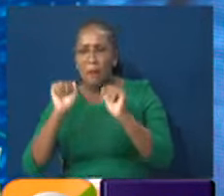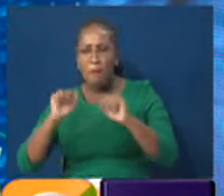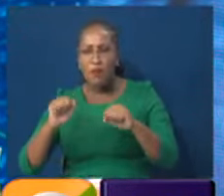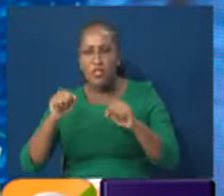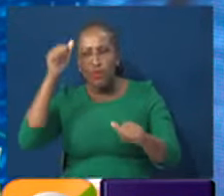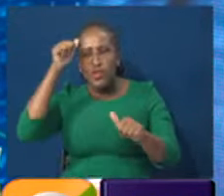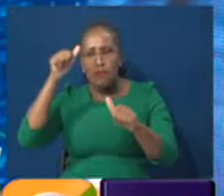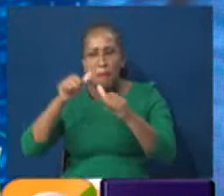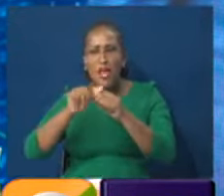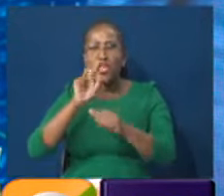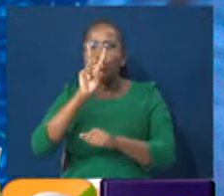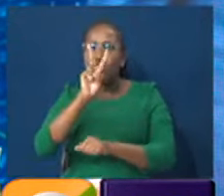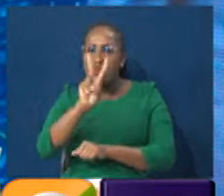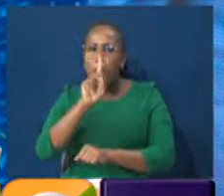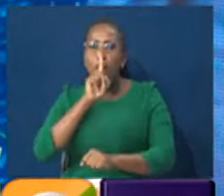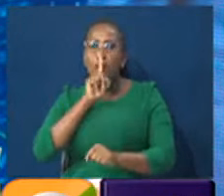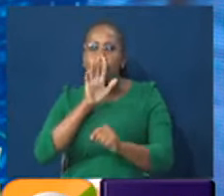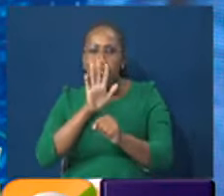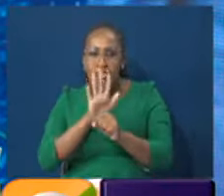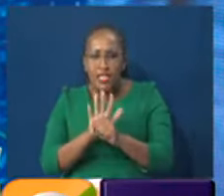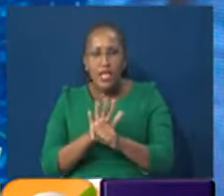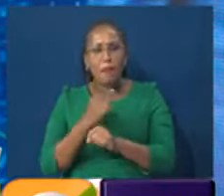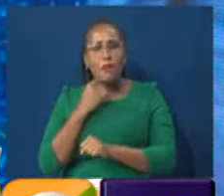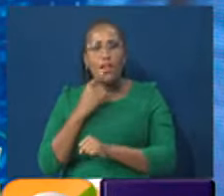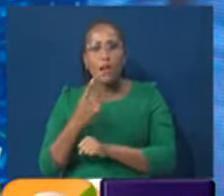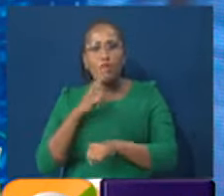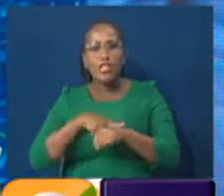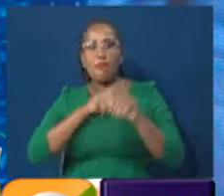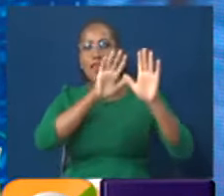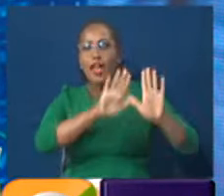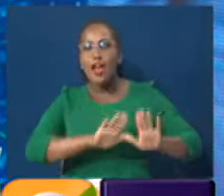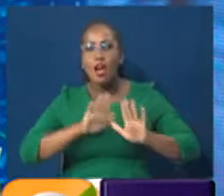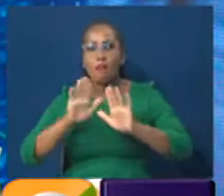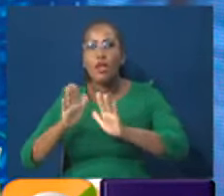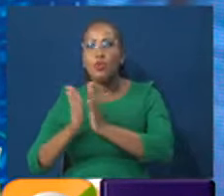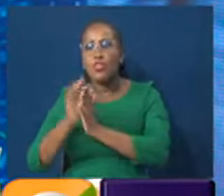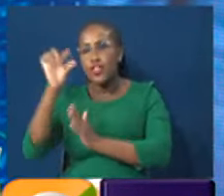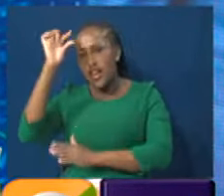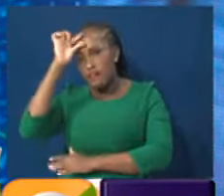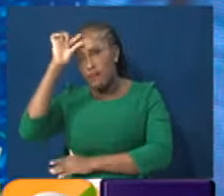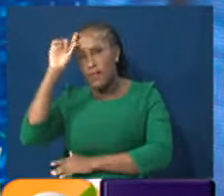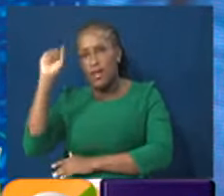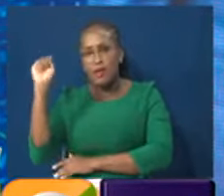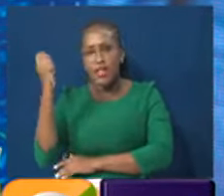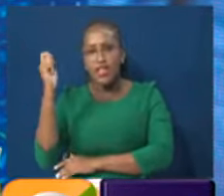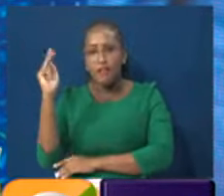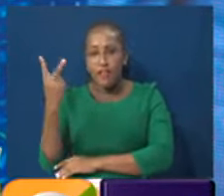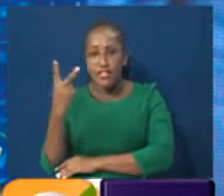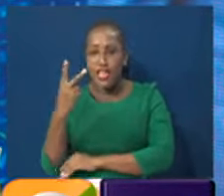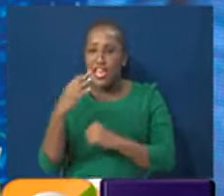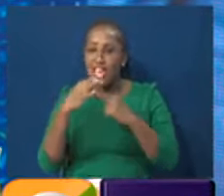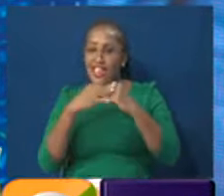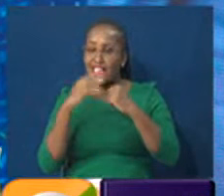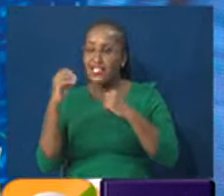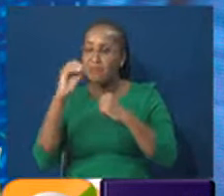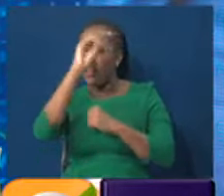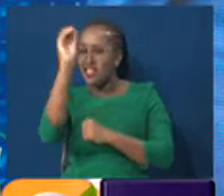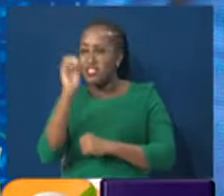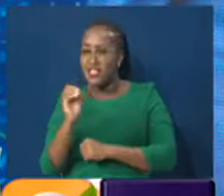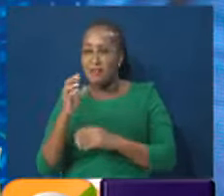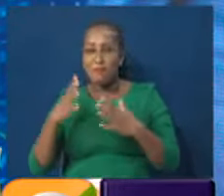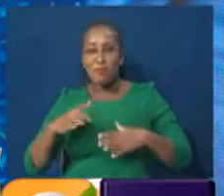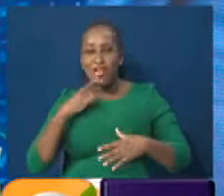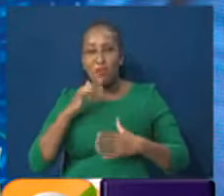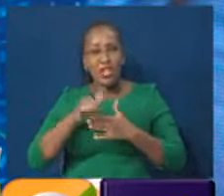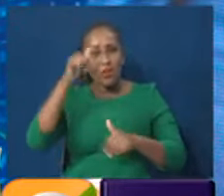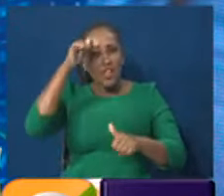2 promises that were made during the campaign by Kenya Kwanza? 18%, they said they couldn't remember any.